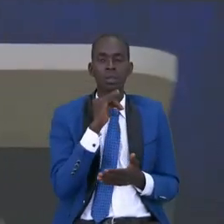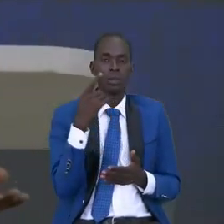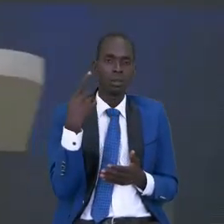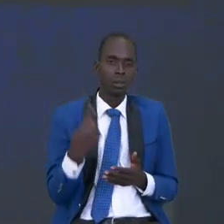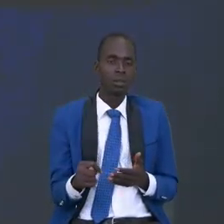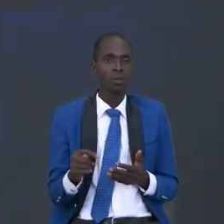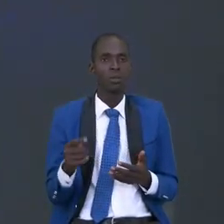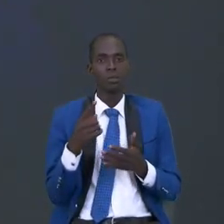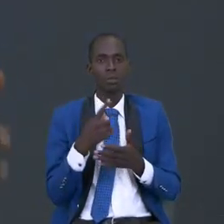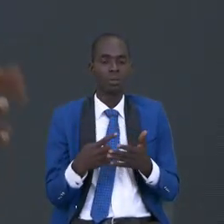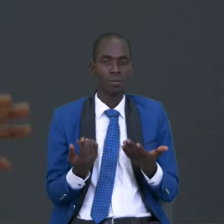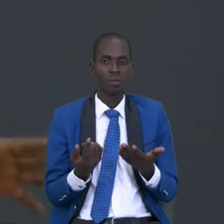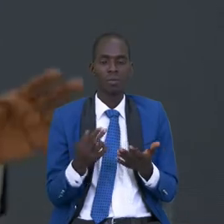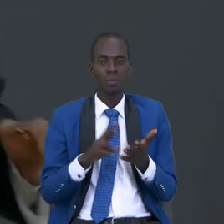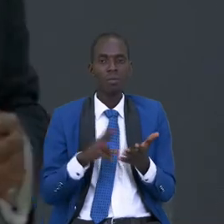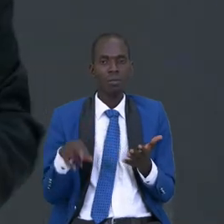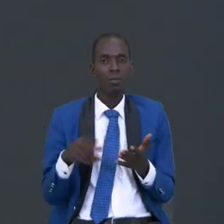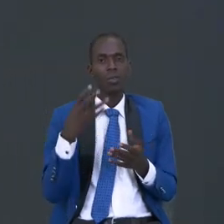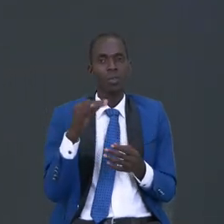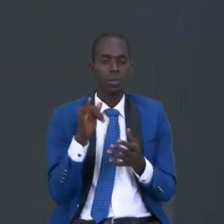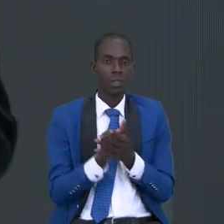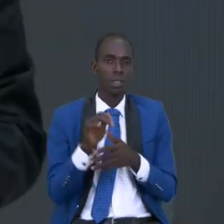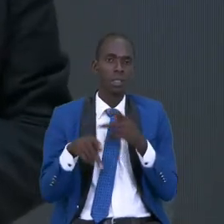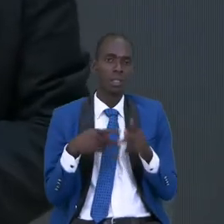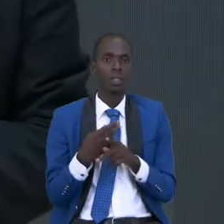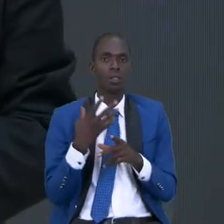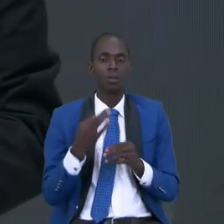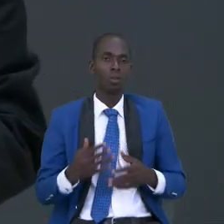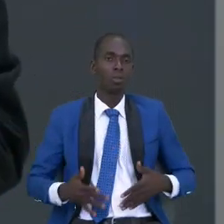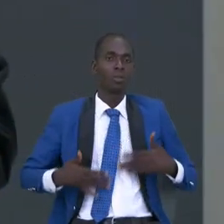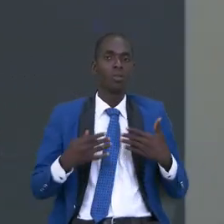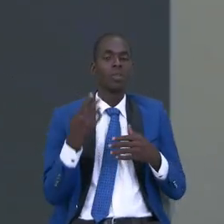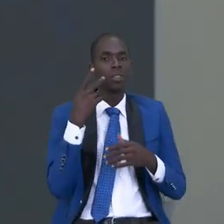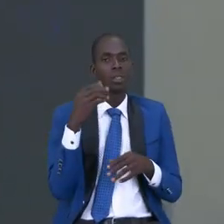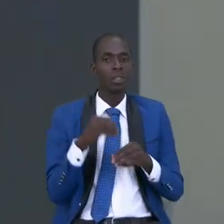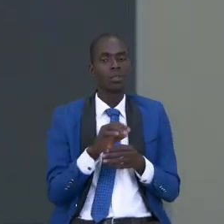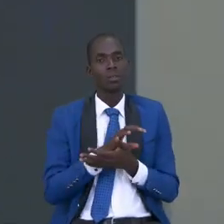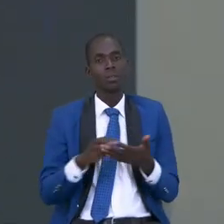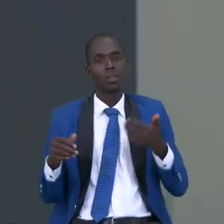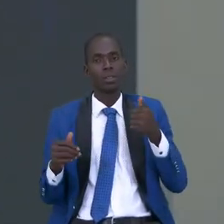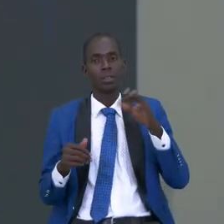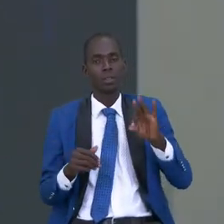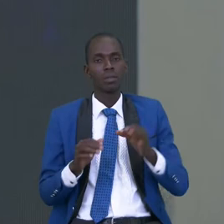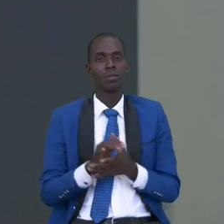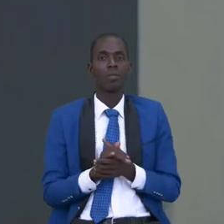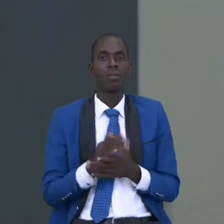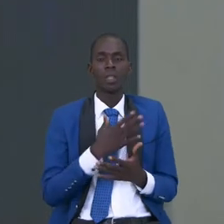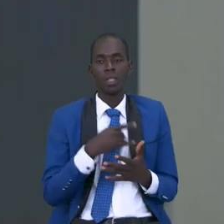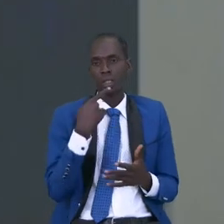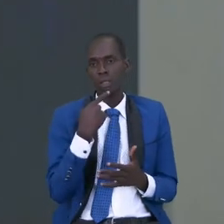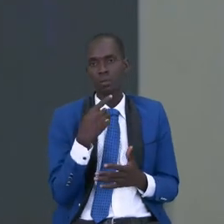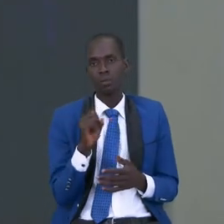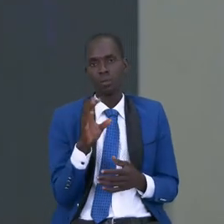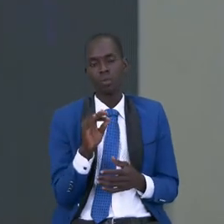is the consequence of that kind of life. And then in verse 19, it says, so we